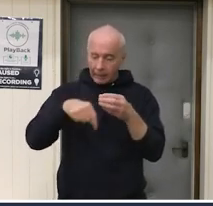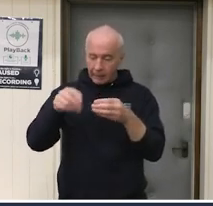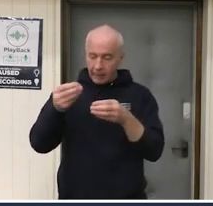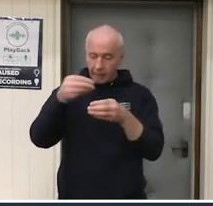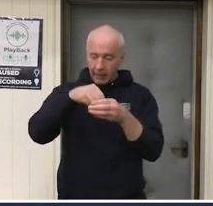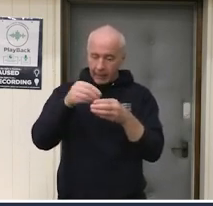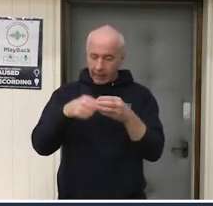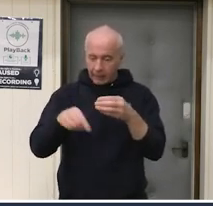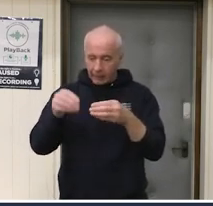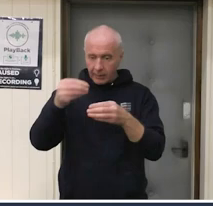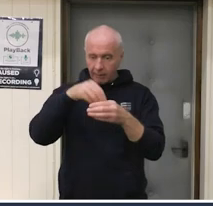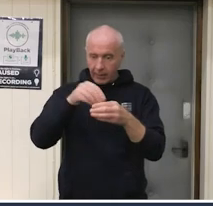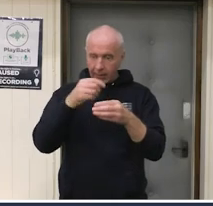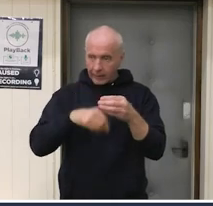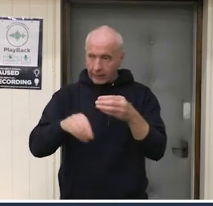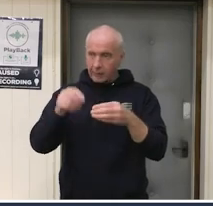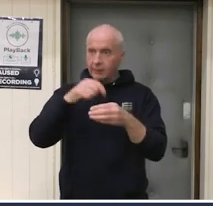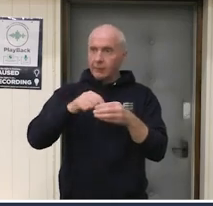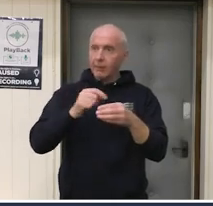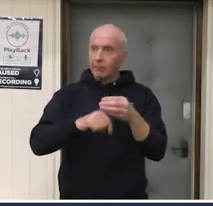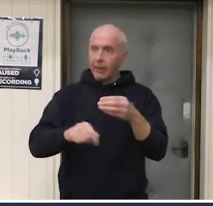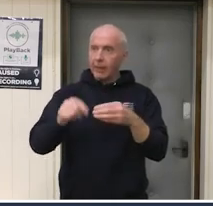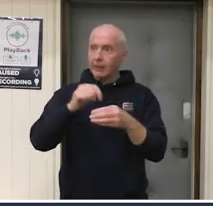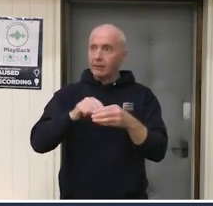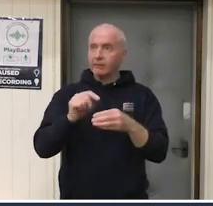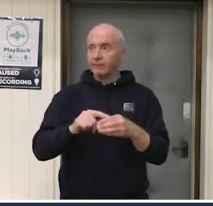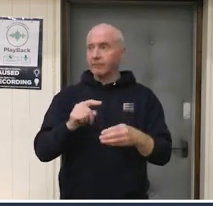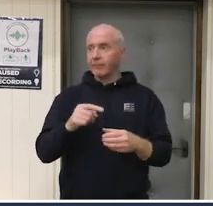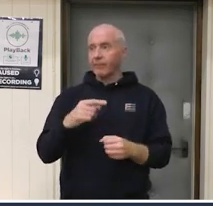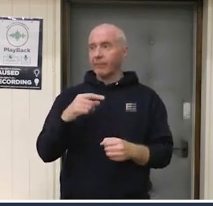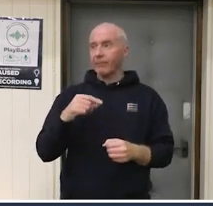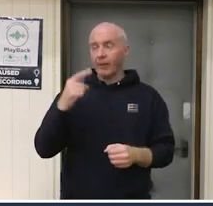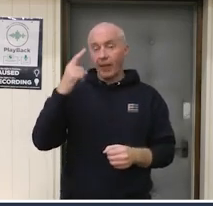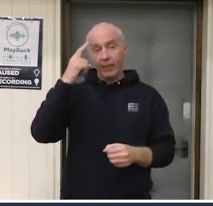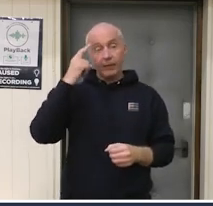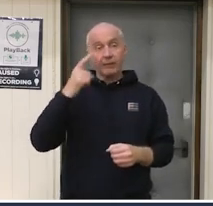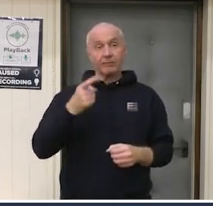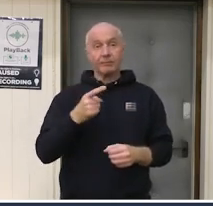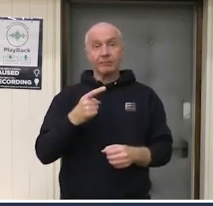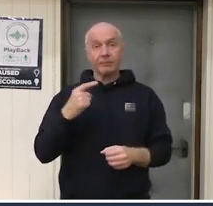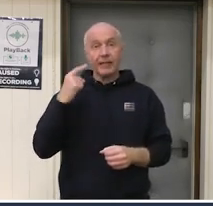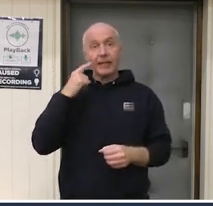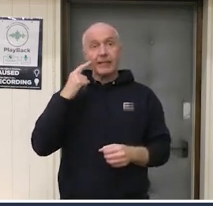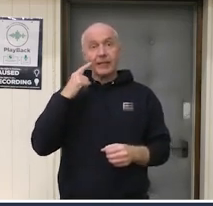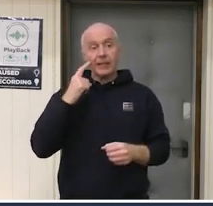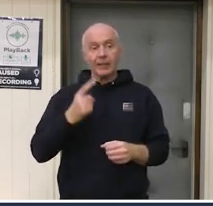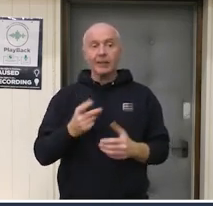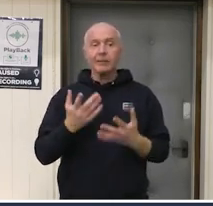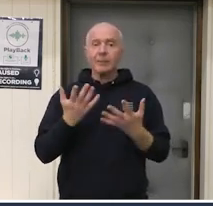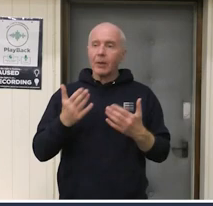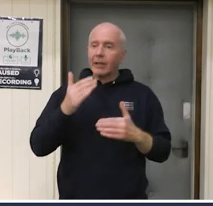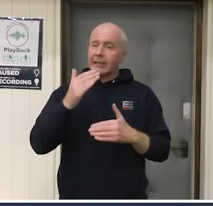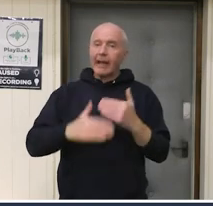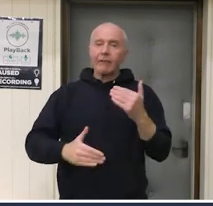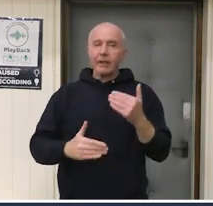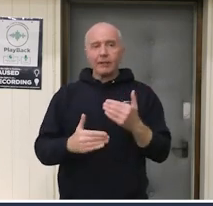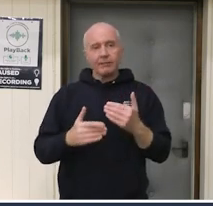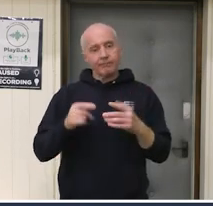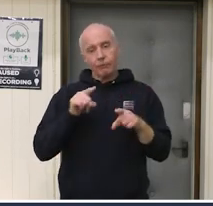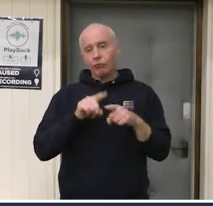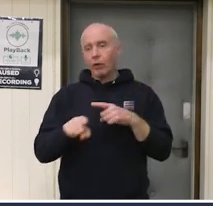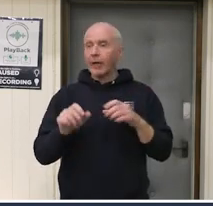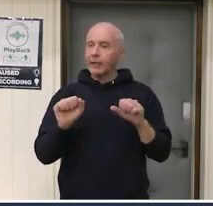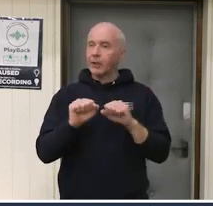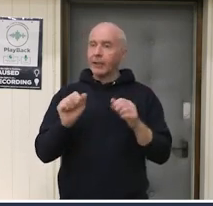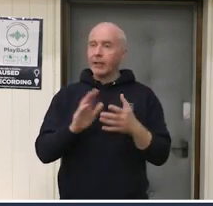good. So that's the idea. I've made it sound very straightforward. We've never done that in practice. We know that the